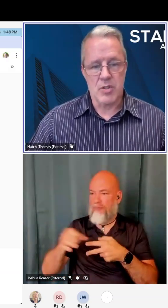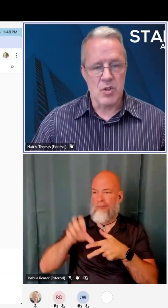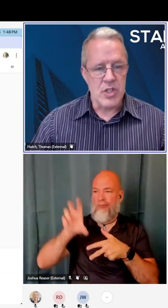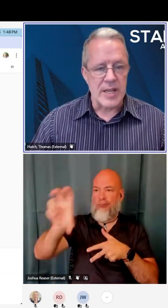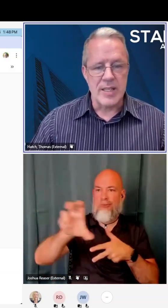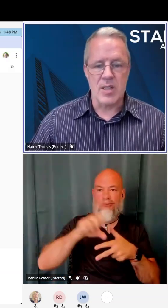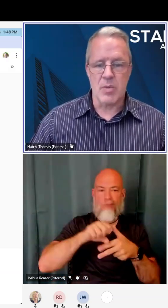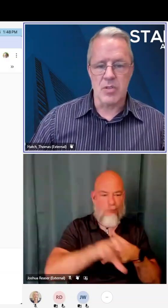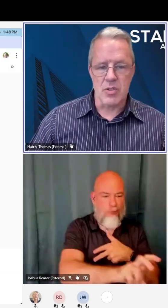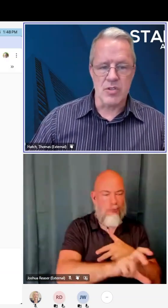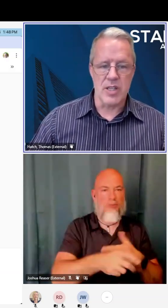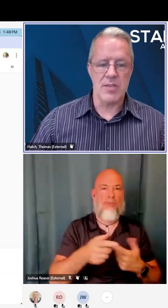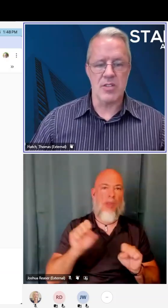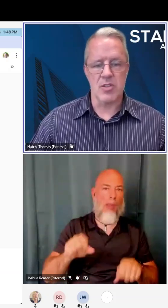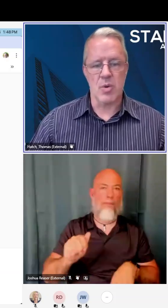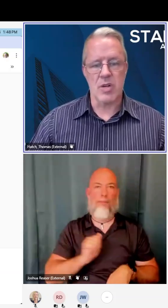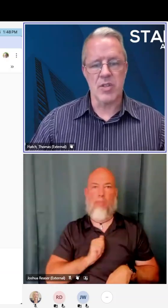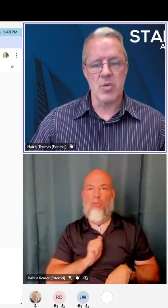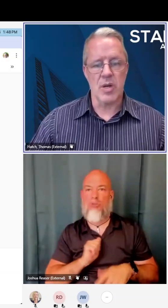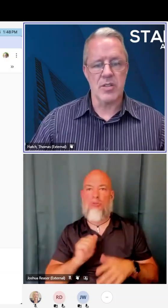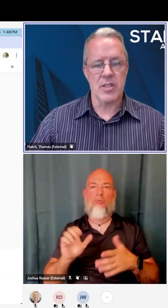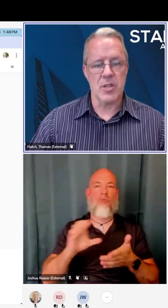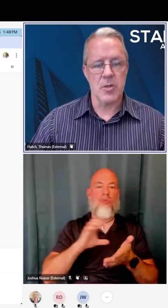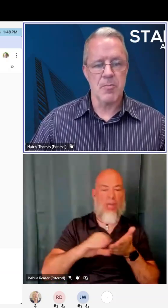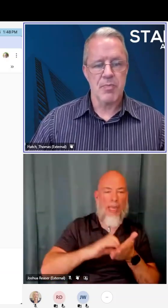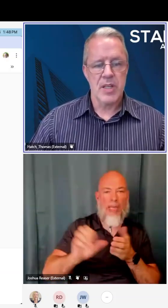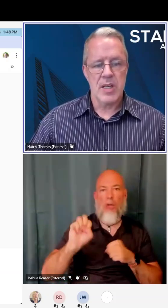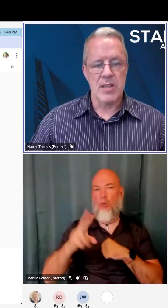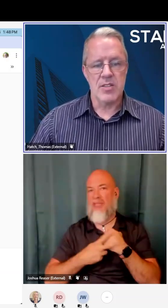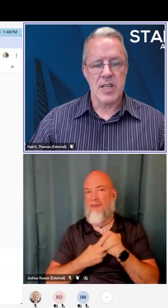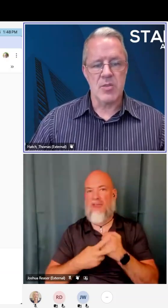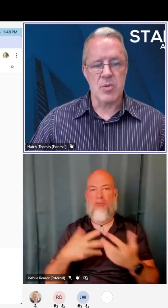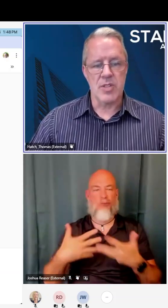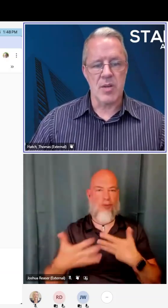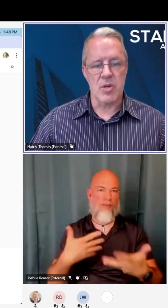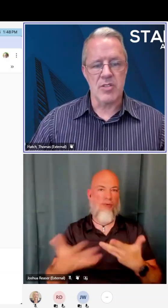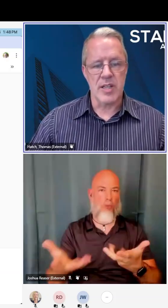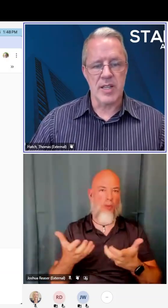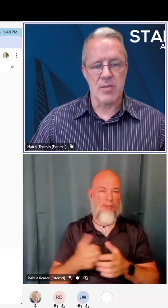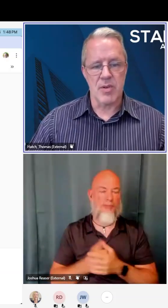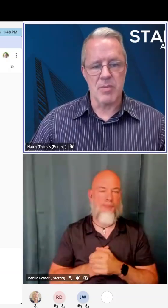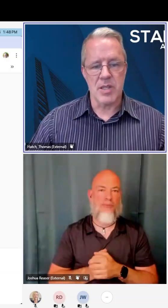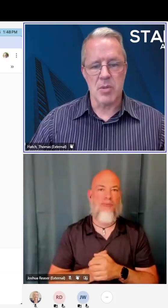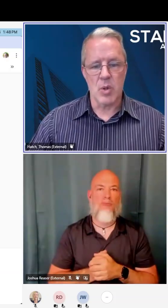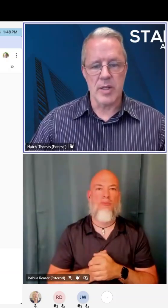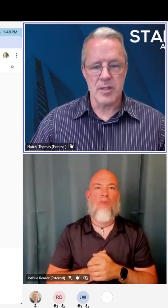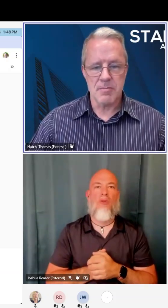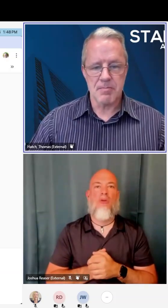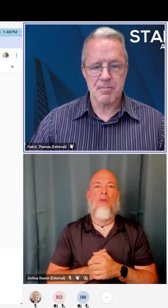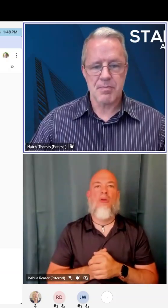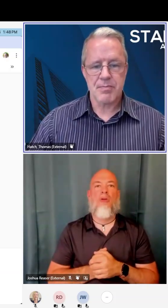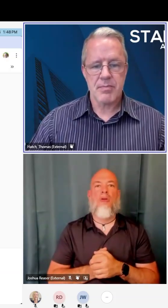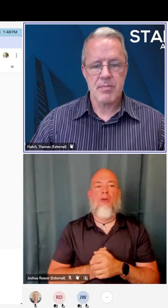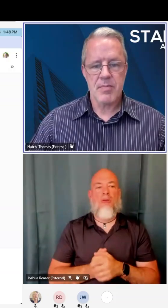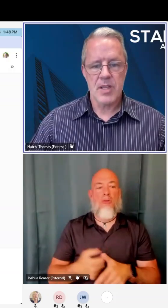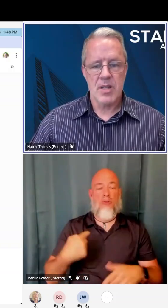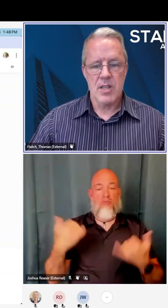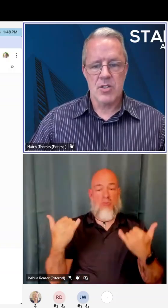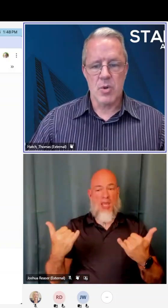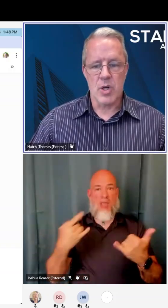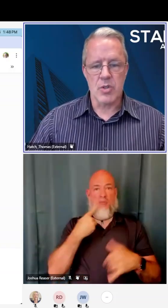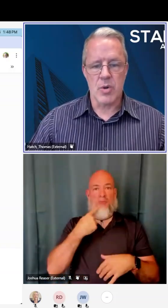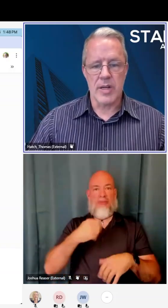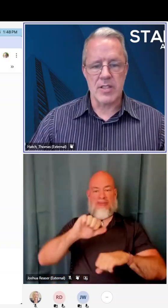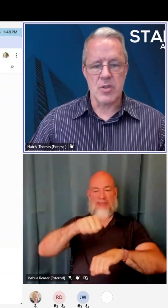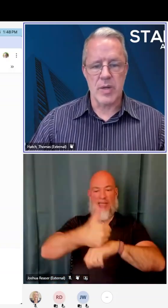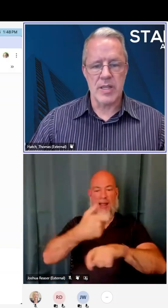a personal checking or personal savings or wherever you want to go. In this case, we'll say we're setting it up from the employer.